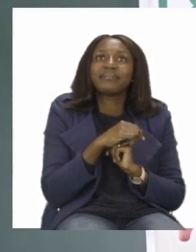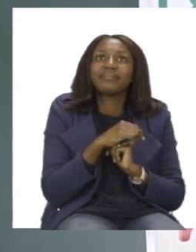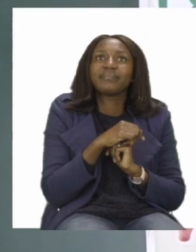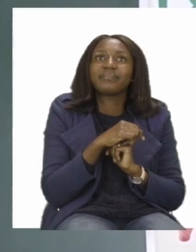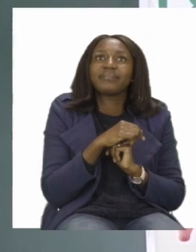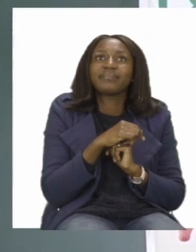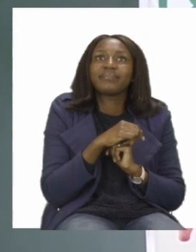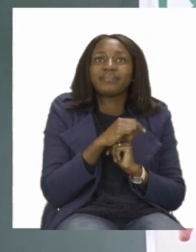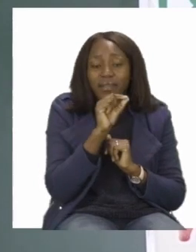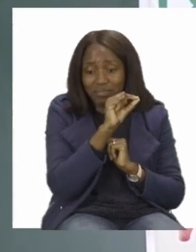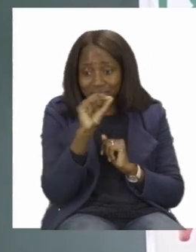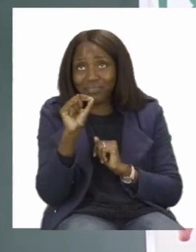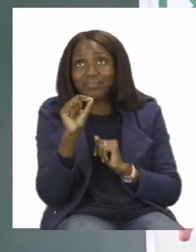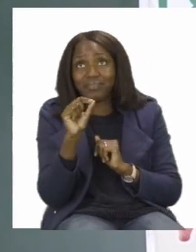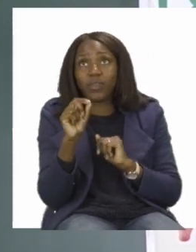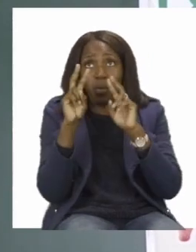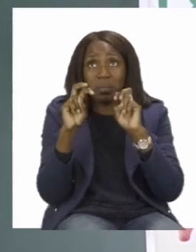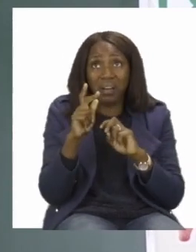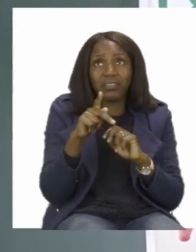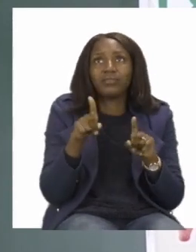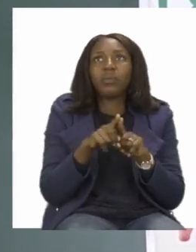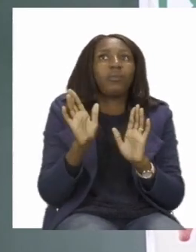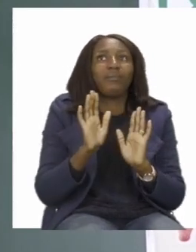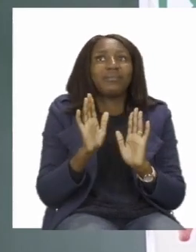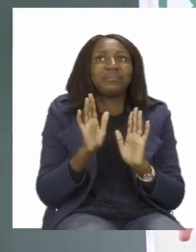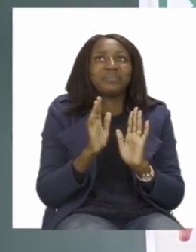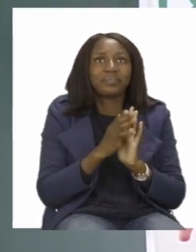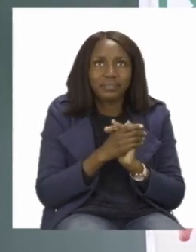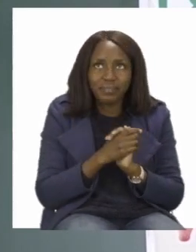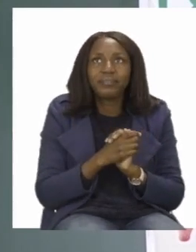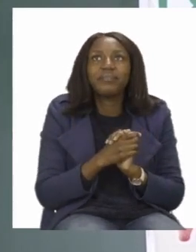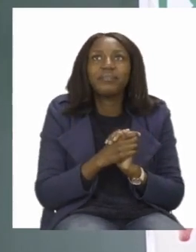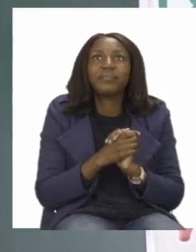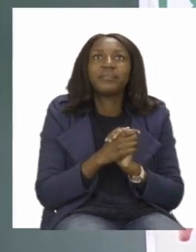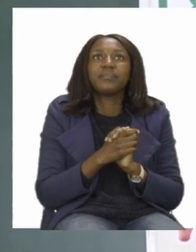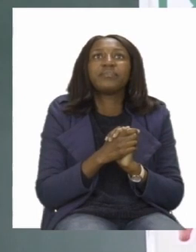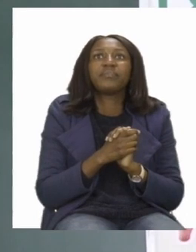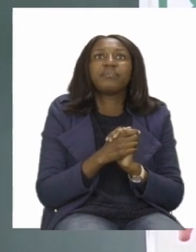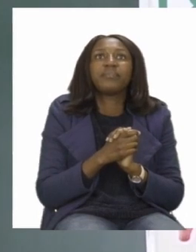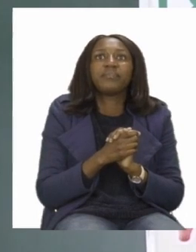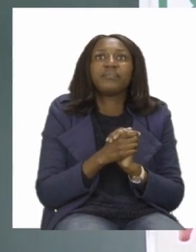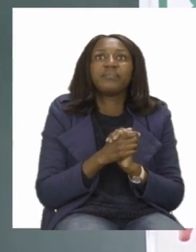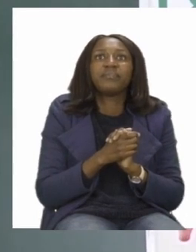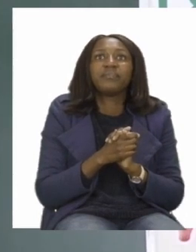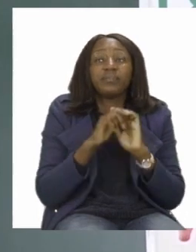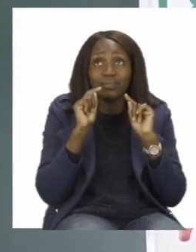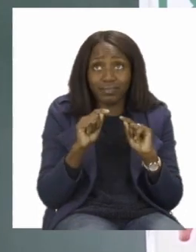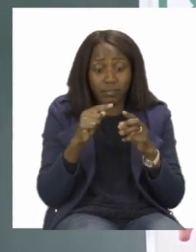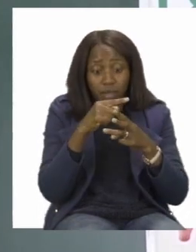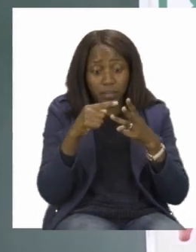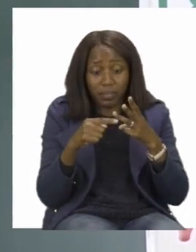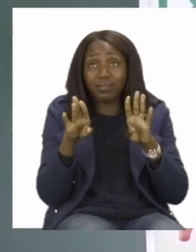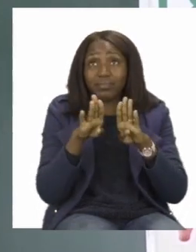cross it out so you don't have to look for it again. Now remember, boys and girls, the next part is to make sentences. Be careful